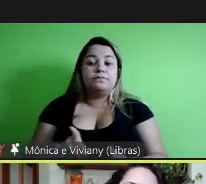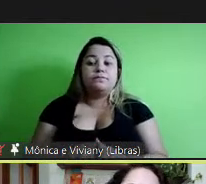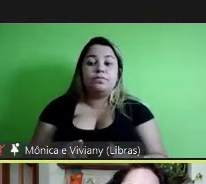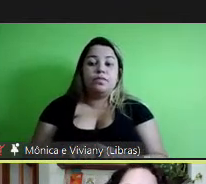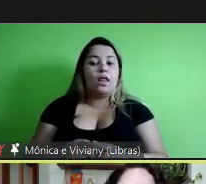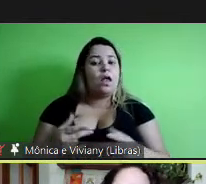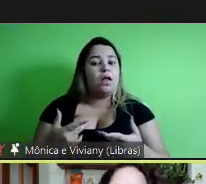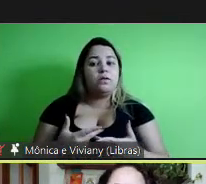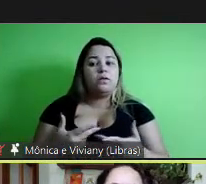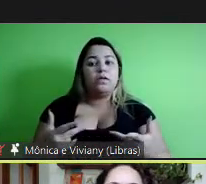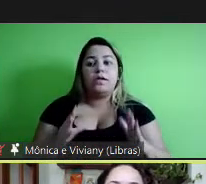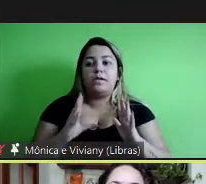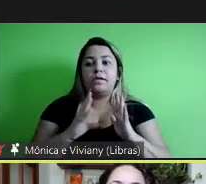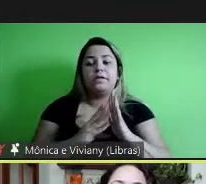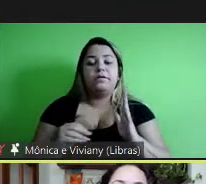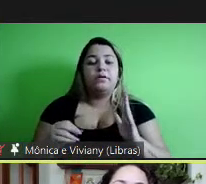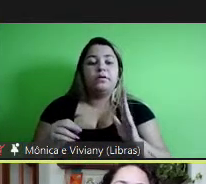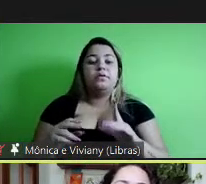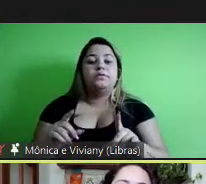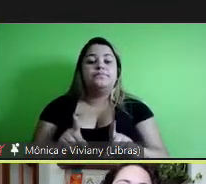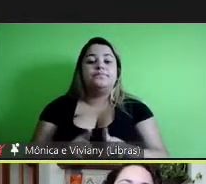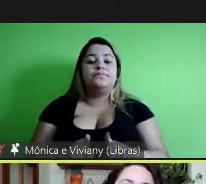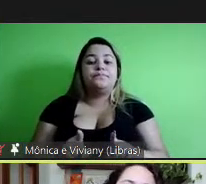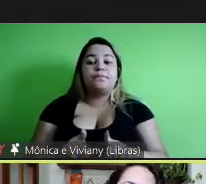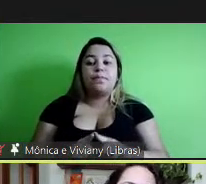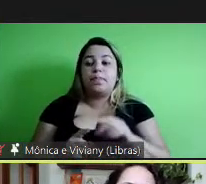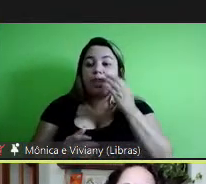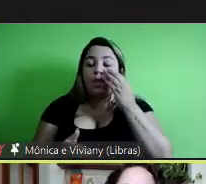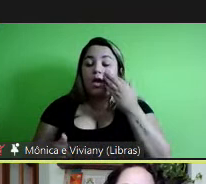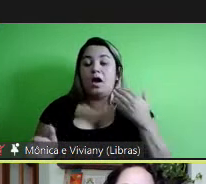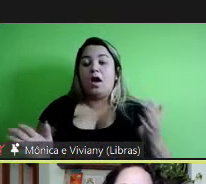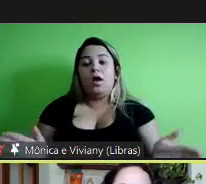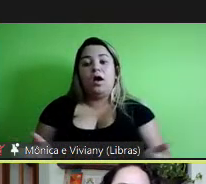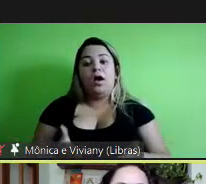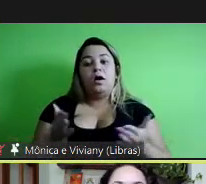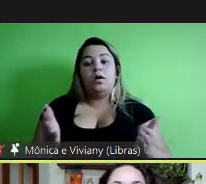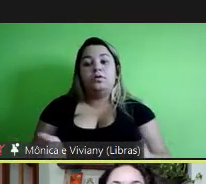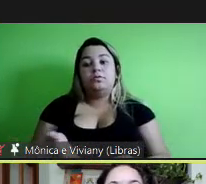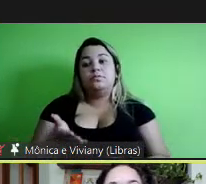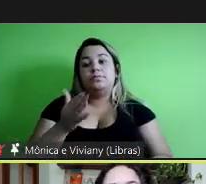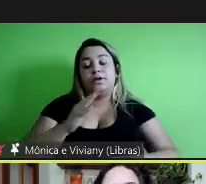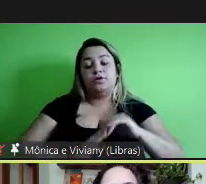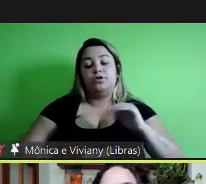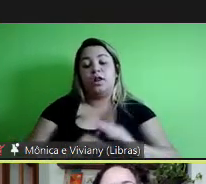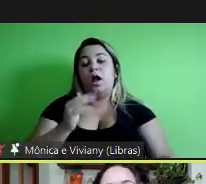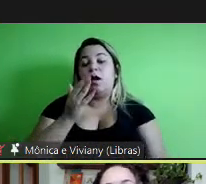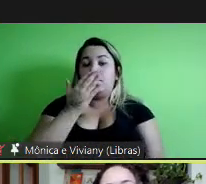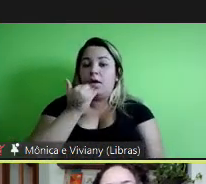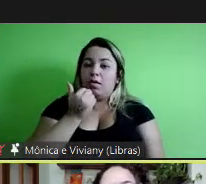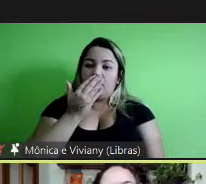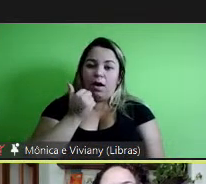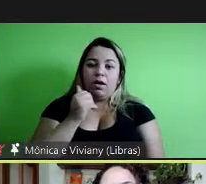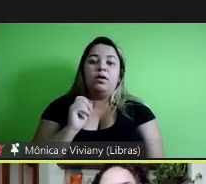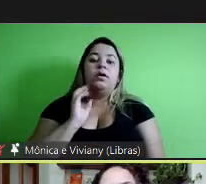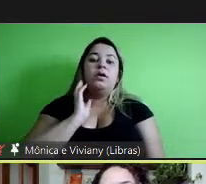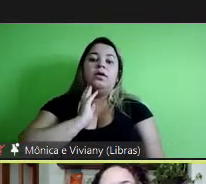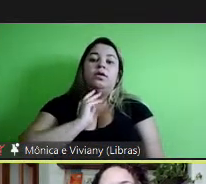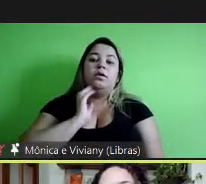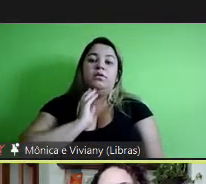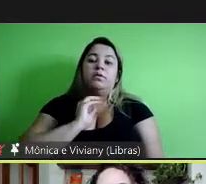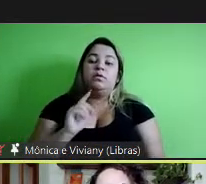done through any type of production model of foods or any stimulus through food practices. It